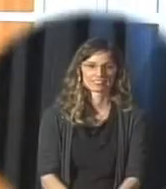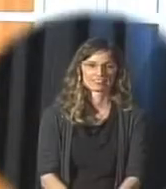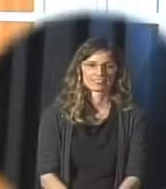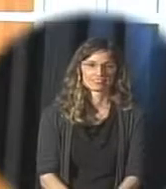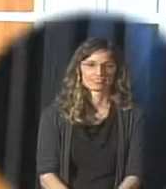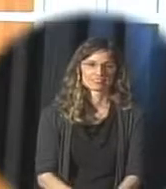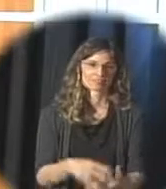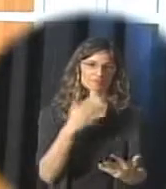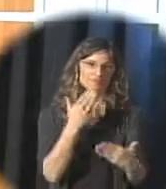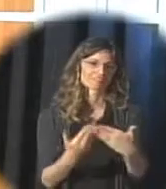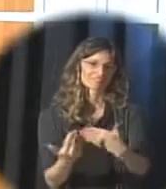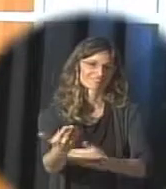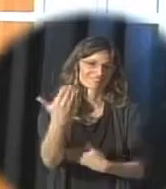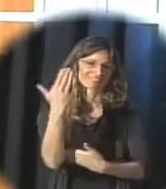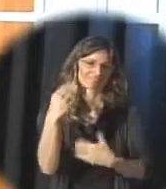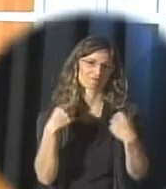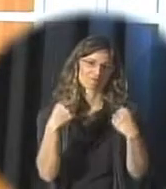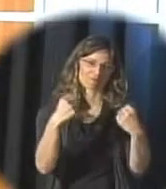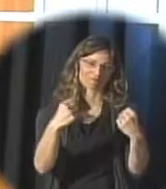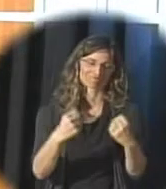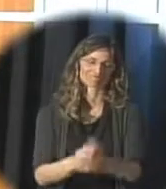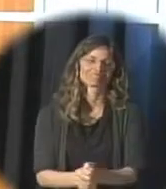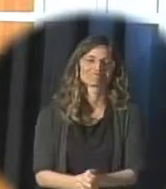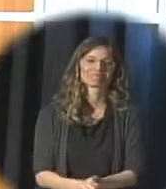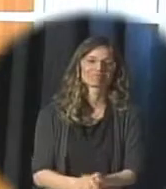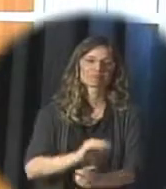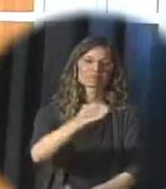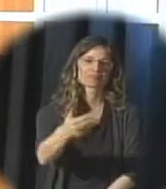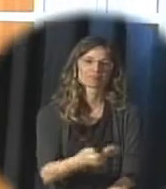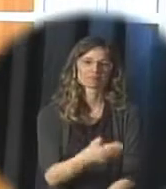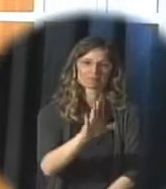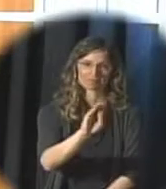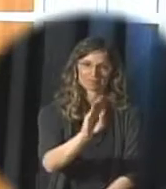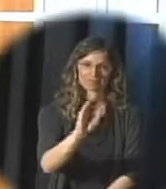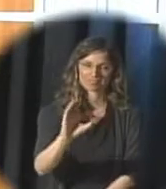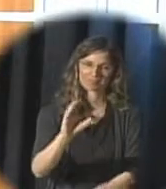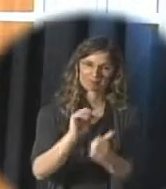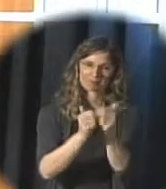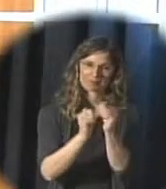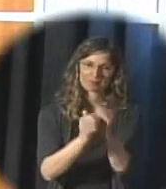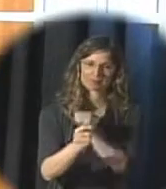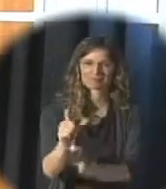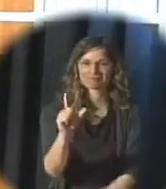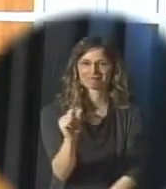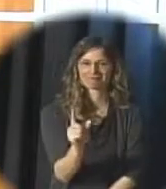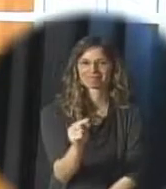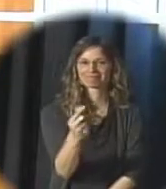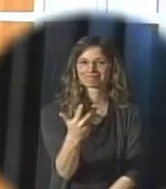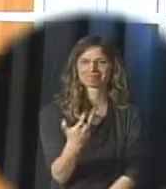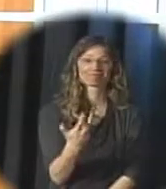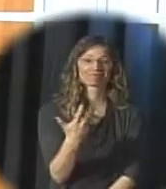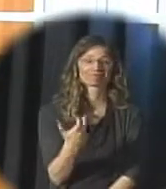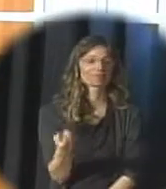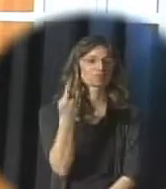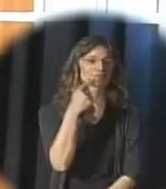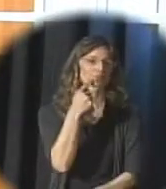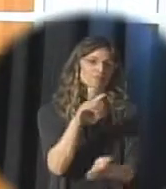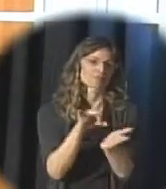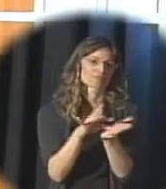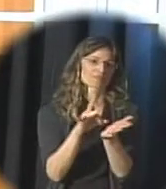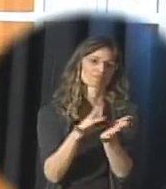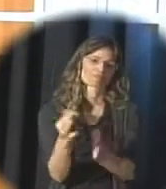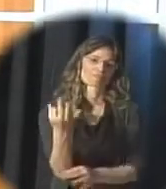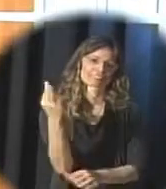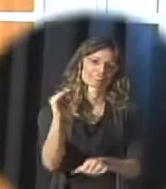Good morning Braves I am Andrew Dawson, and welcome to BBC Sports 2013 In soccer action Friday